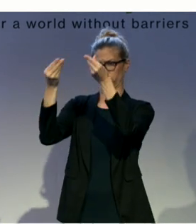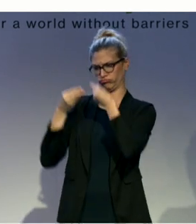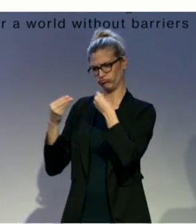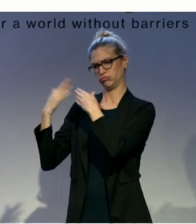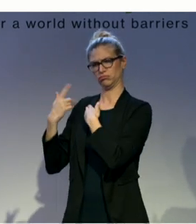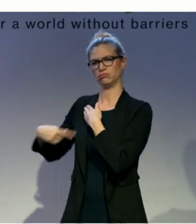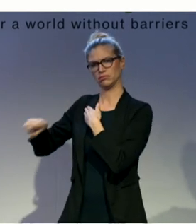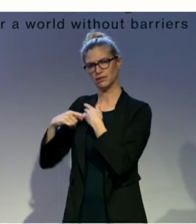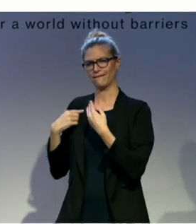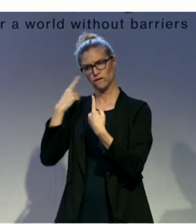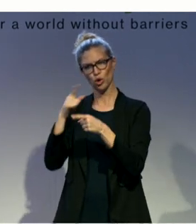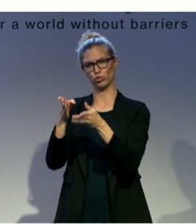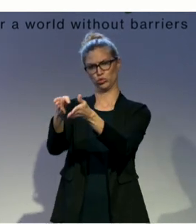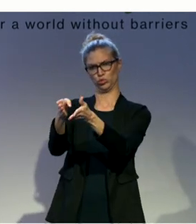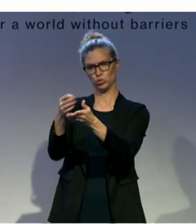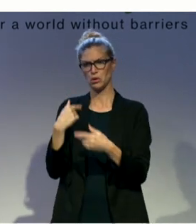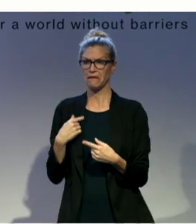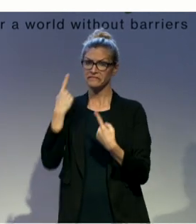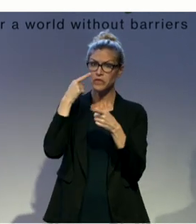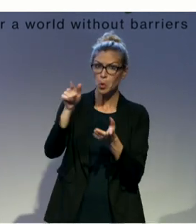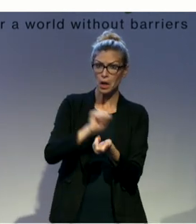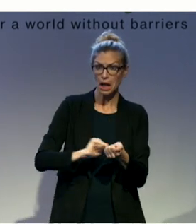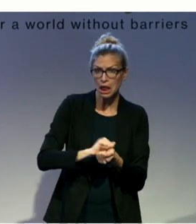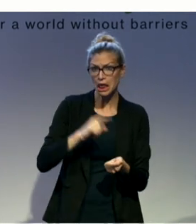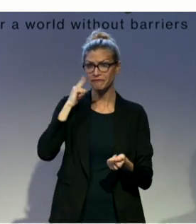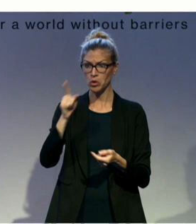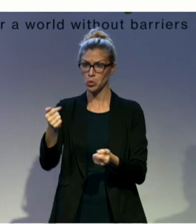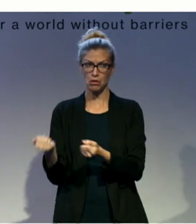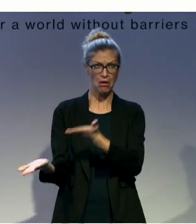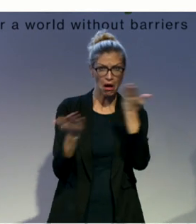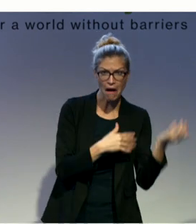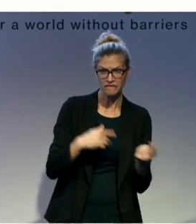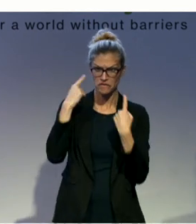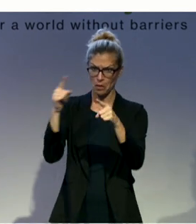ironing, choice of clothes, using public transport, socializing, or working.